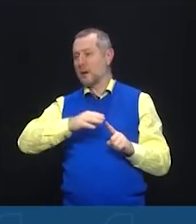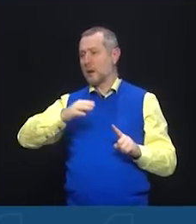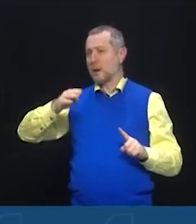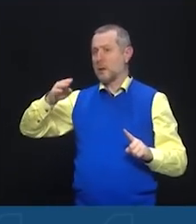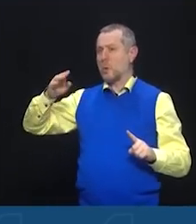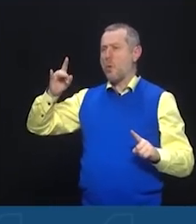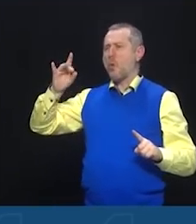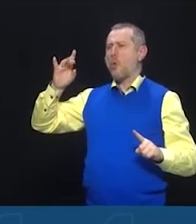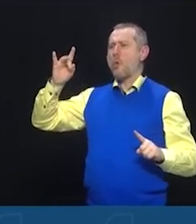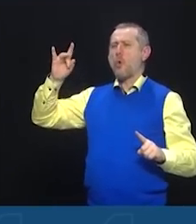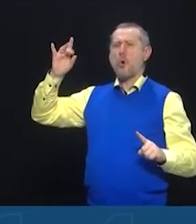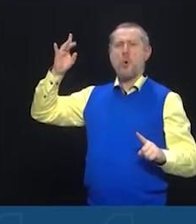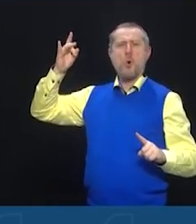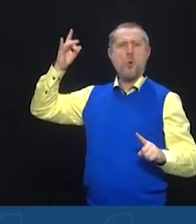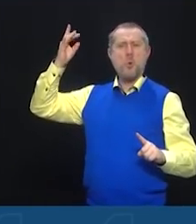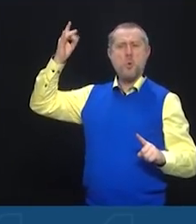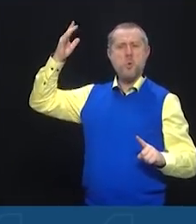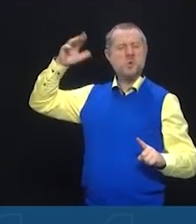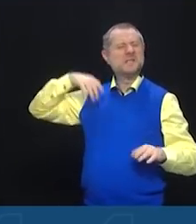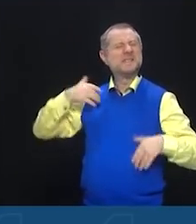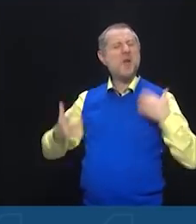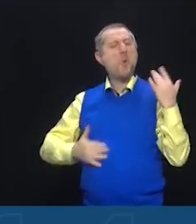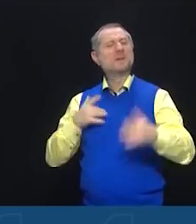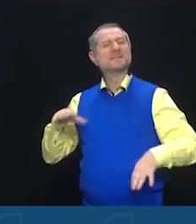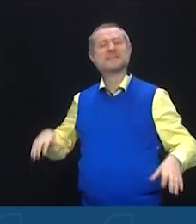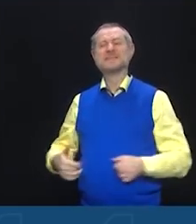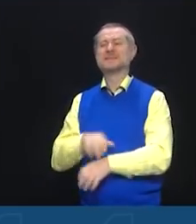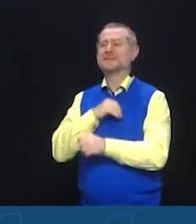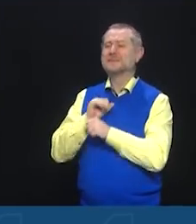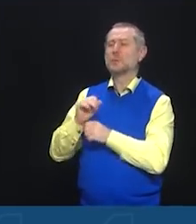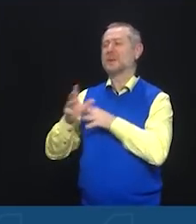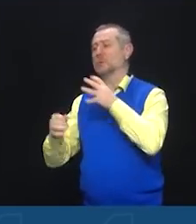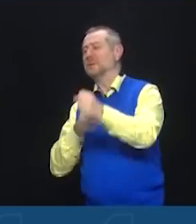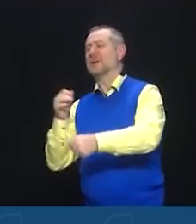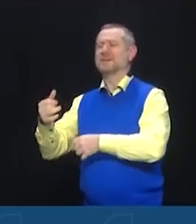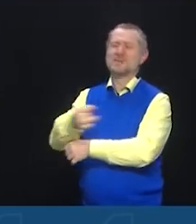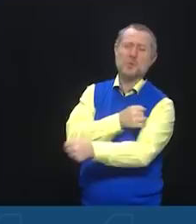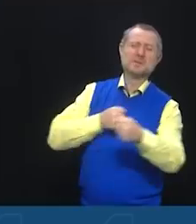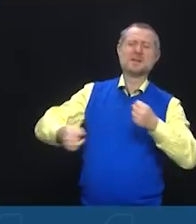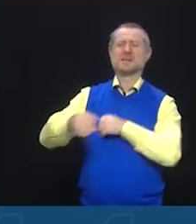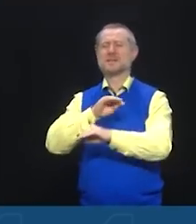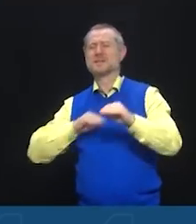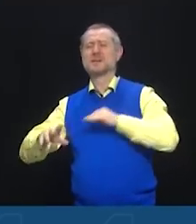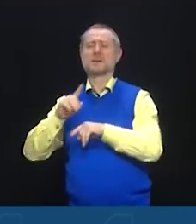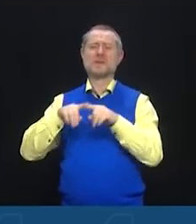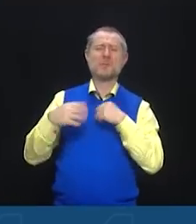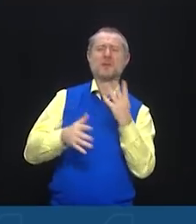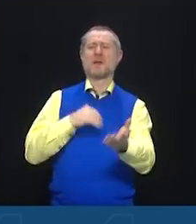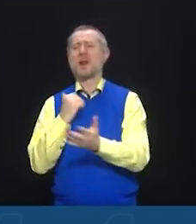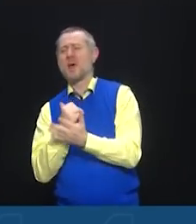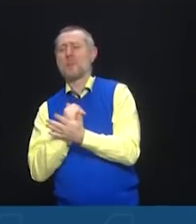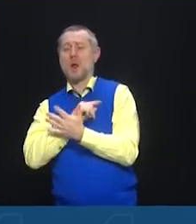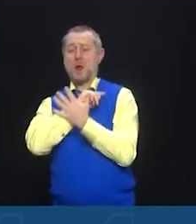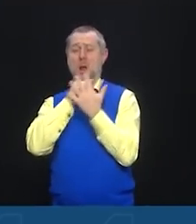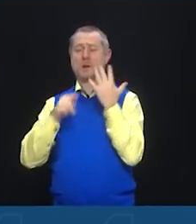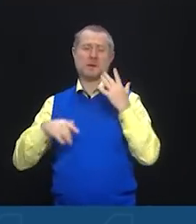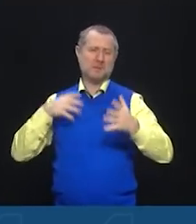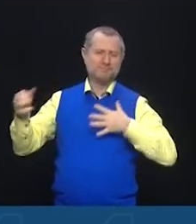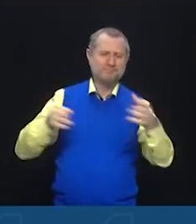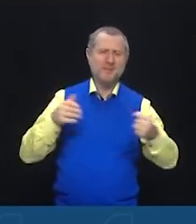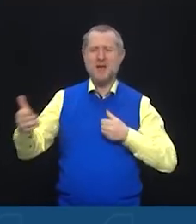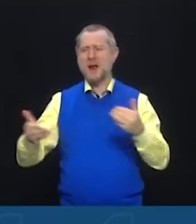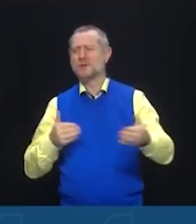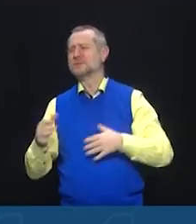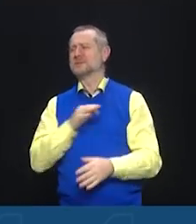trying to work so hard with our Surge and Flex plan, getting more support in there, allowing more contracts to hire flexible